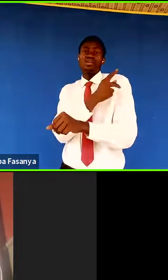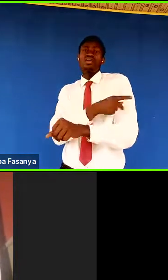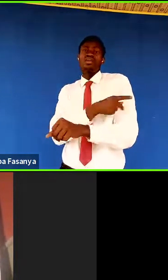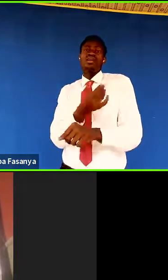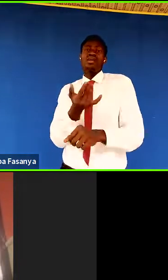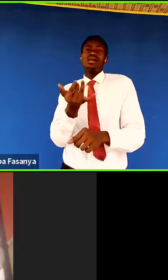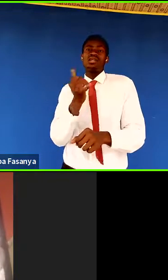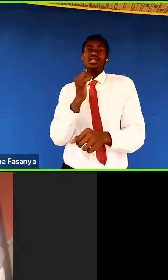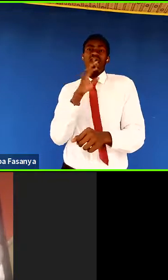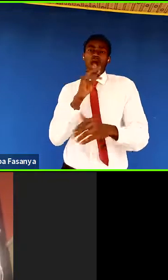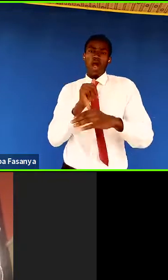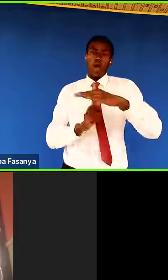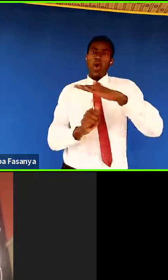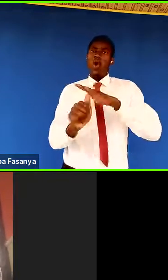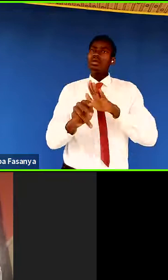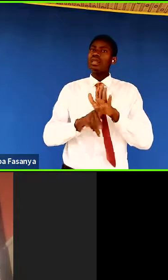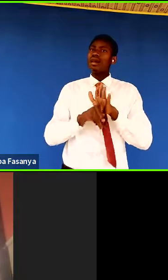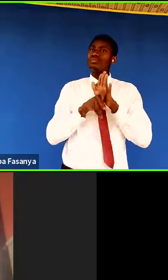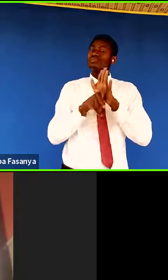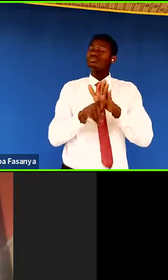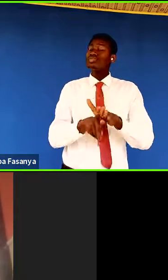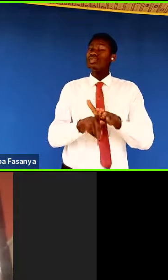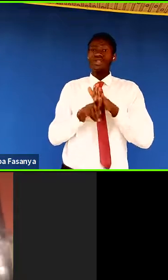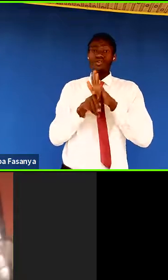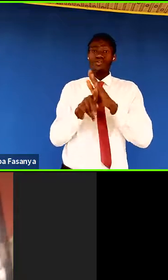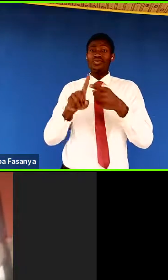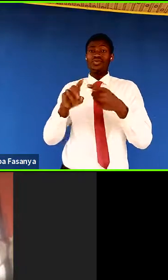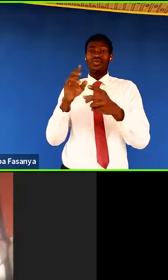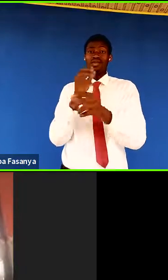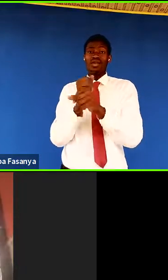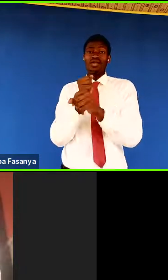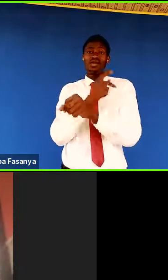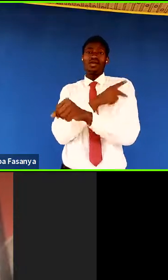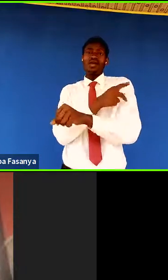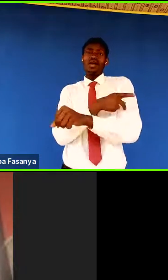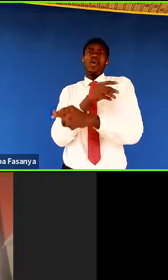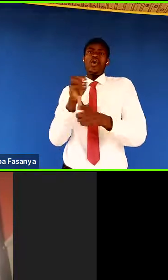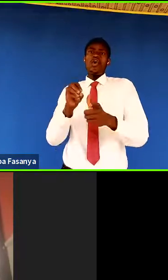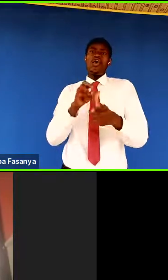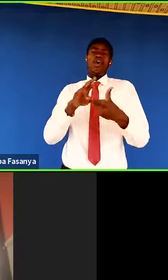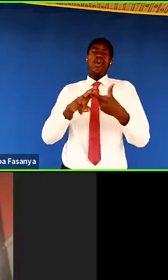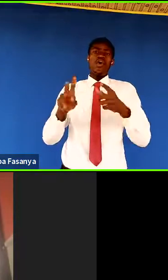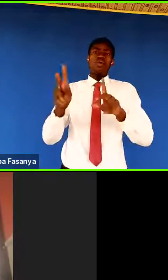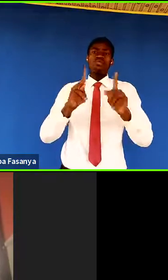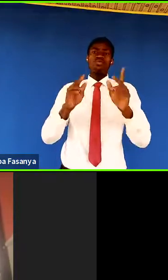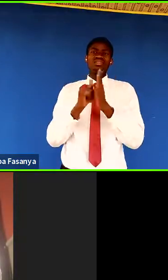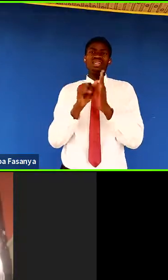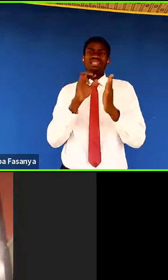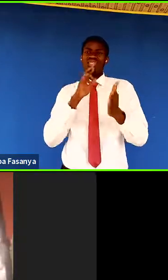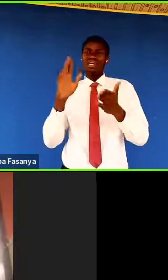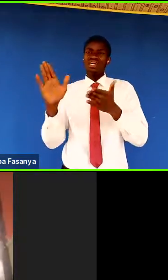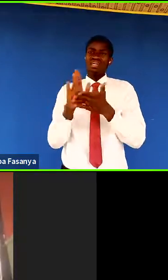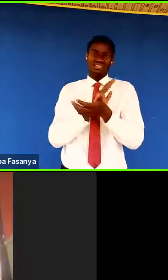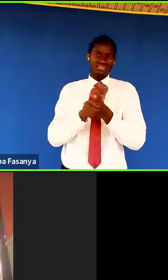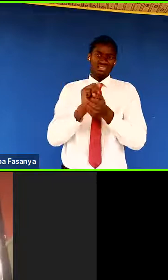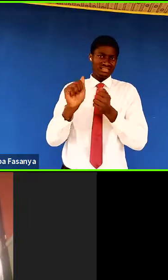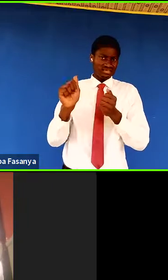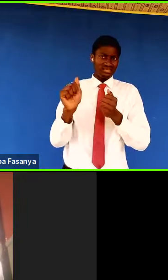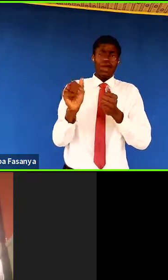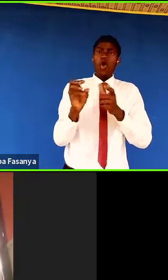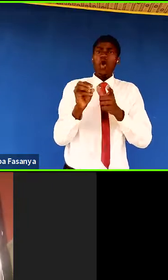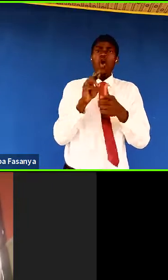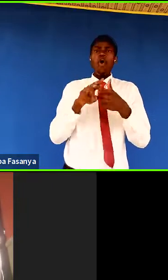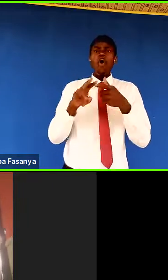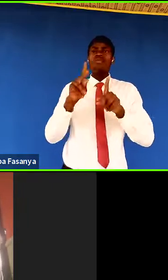desperate to conceive. Okay, or people that are desirous, or people that have had a lot of miscarriages.